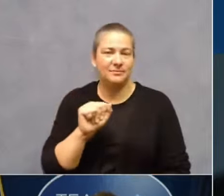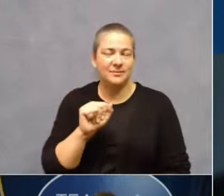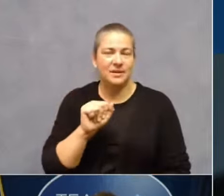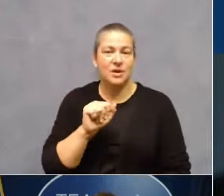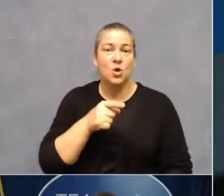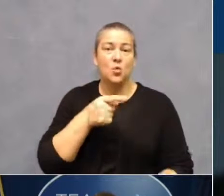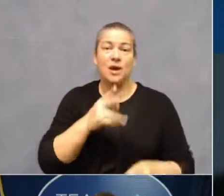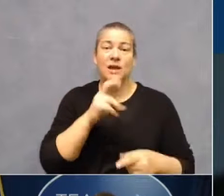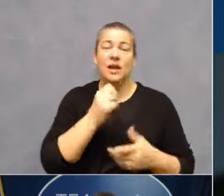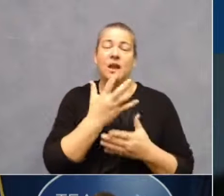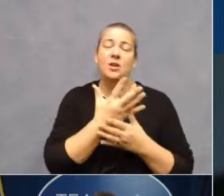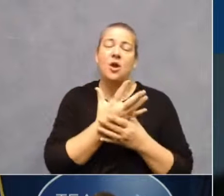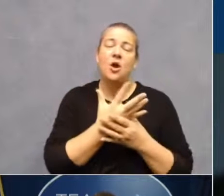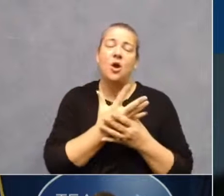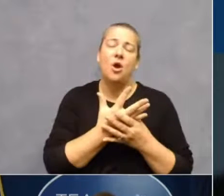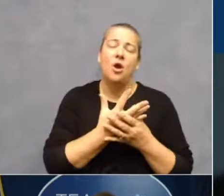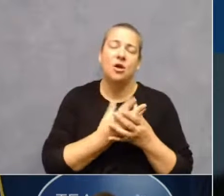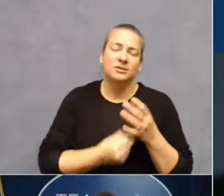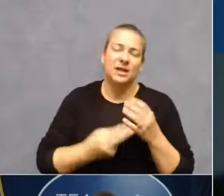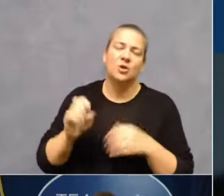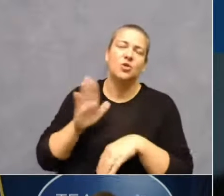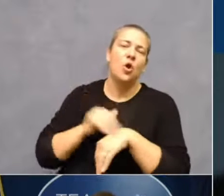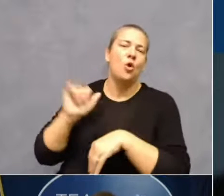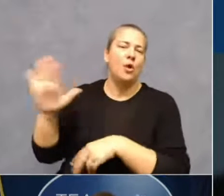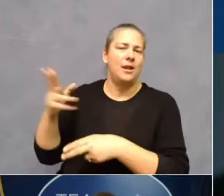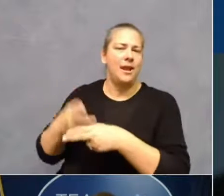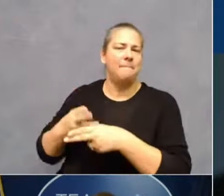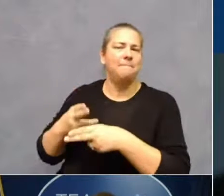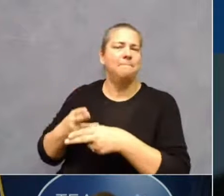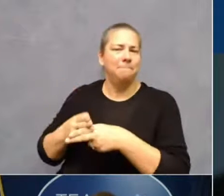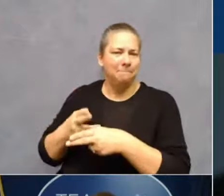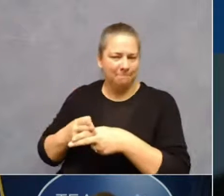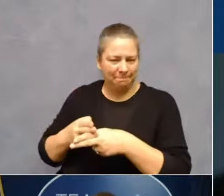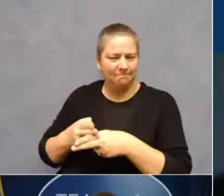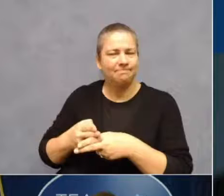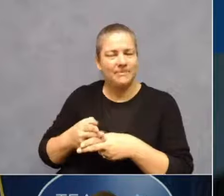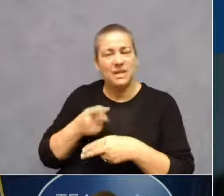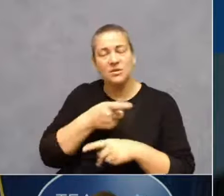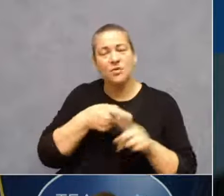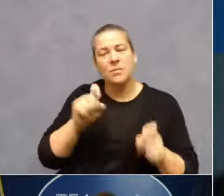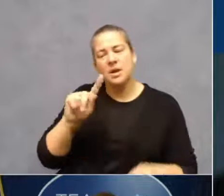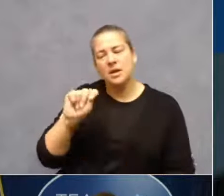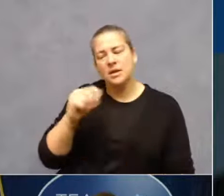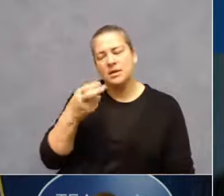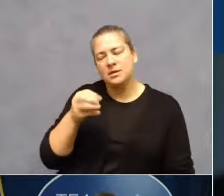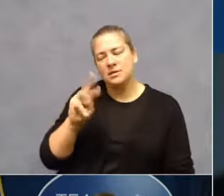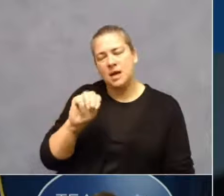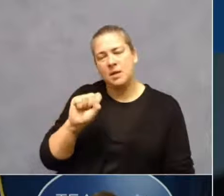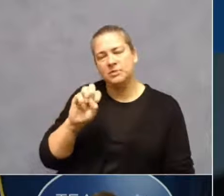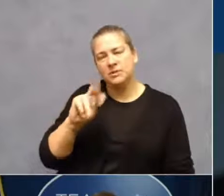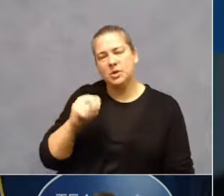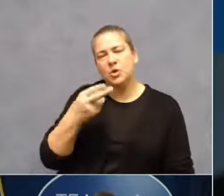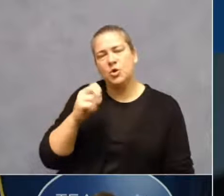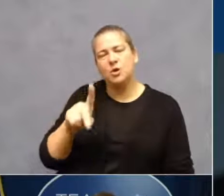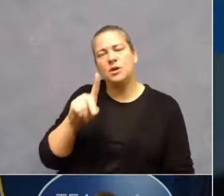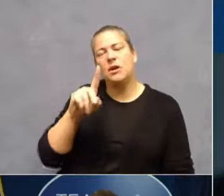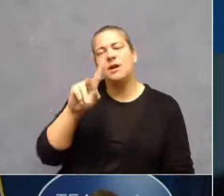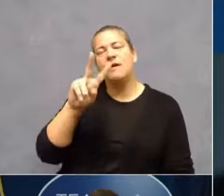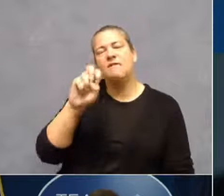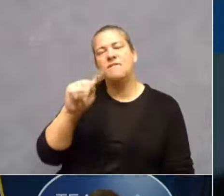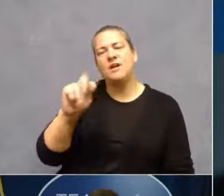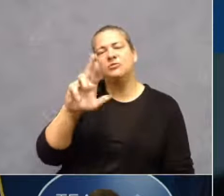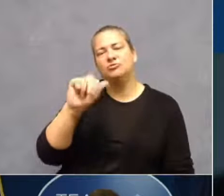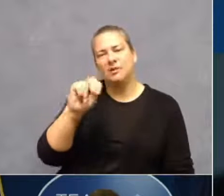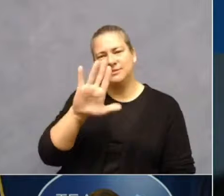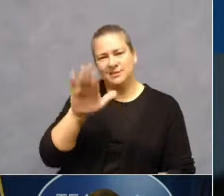days. Bobby was one of the residents of Thompson Hood Veterans Center in Wilmore, where he passed away,